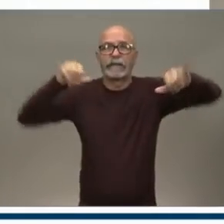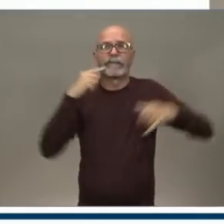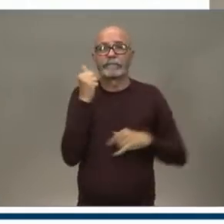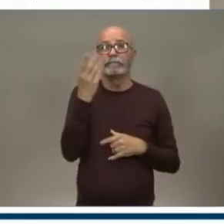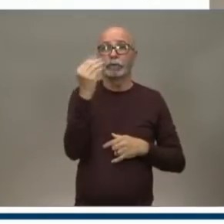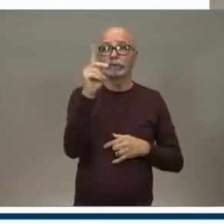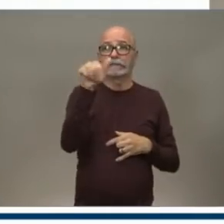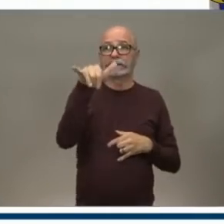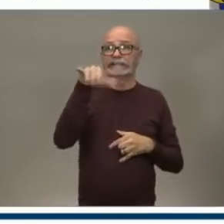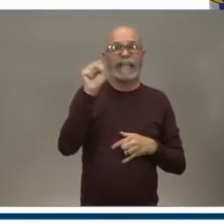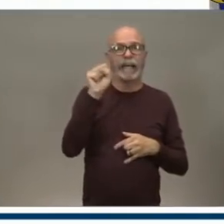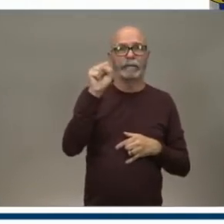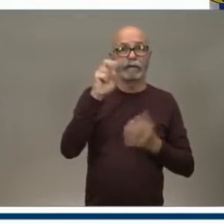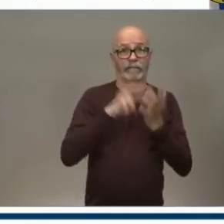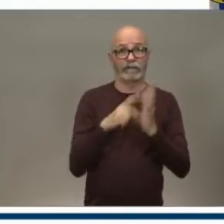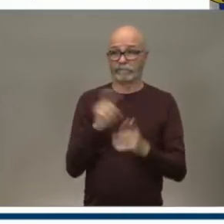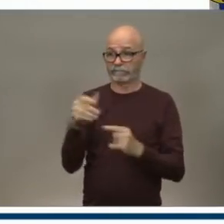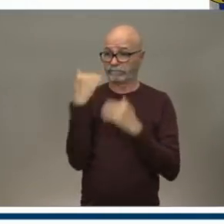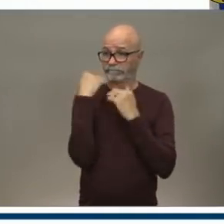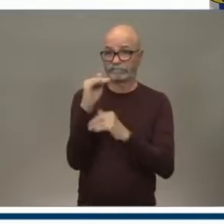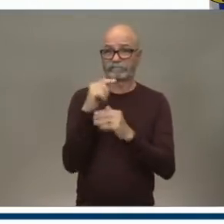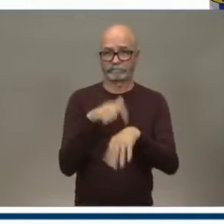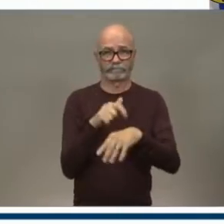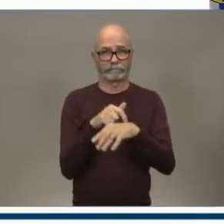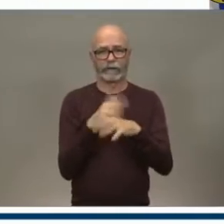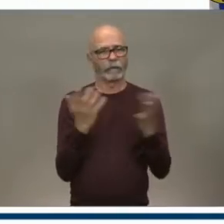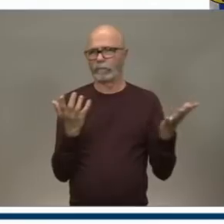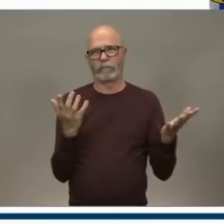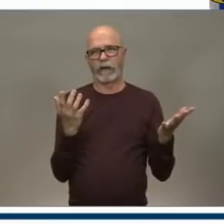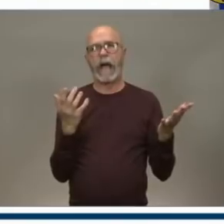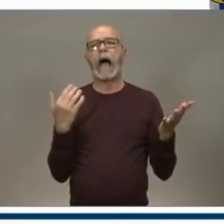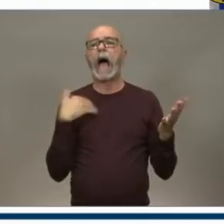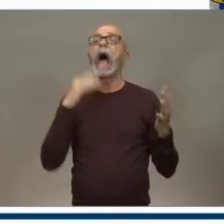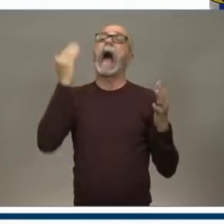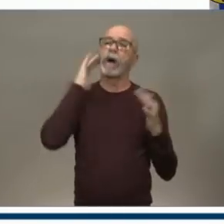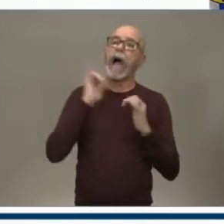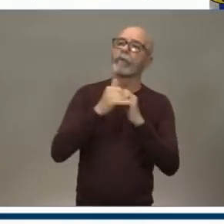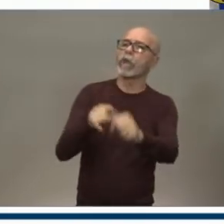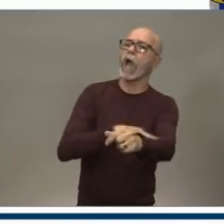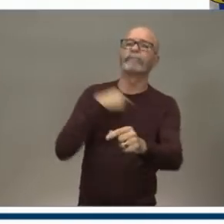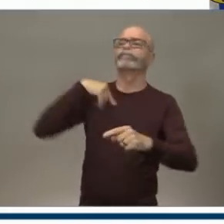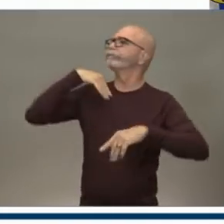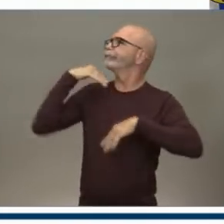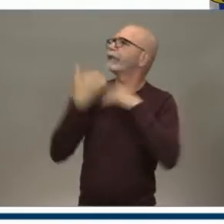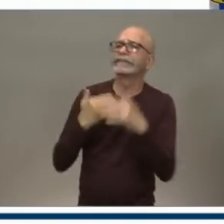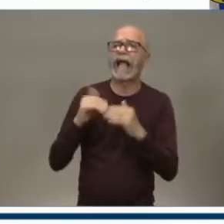average, though, how long does it take to get these? I don't have that number. Okay. Reminder, there's one question and one